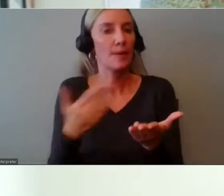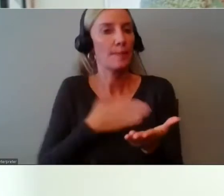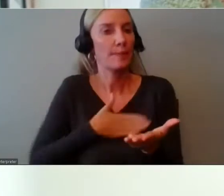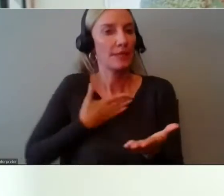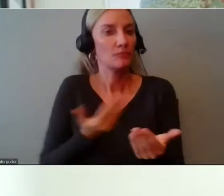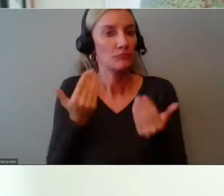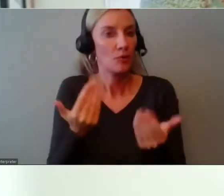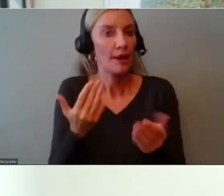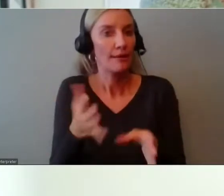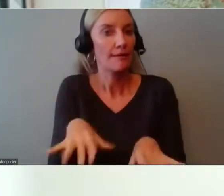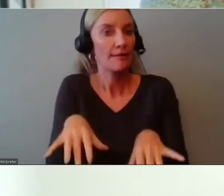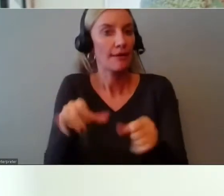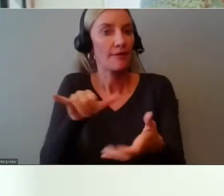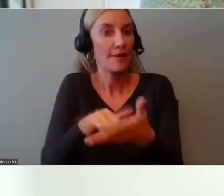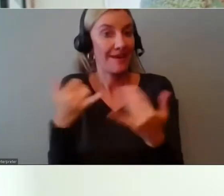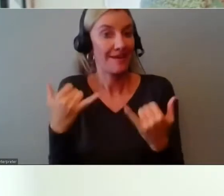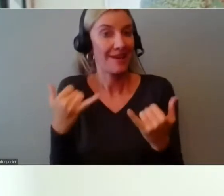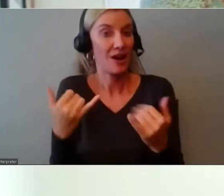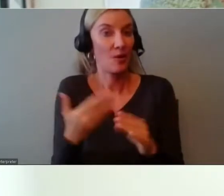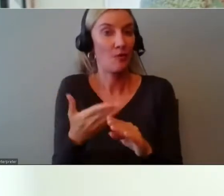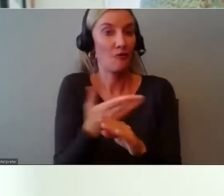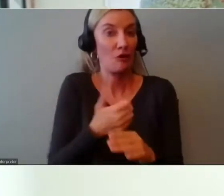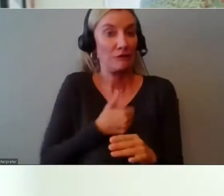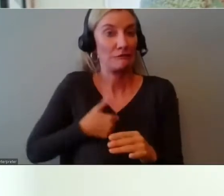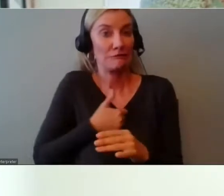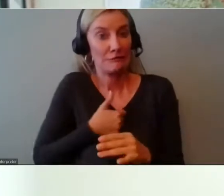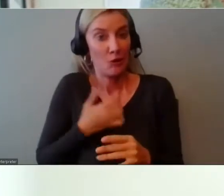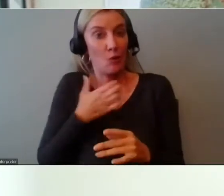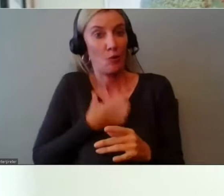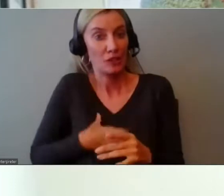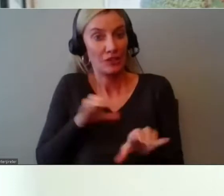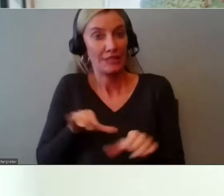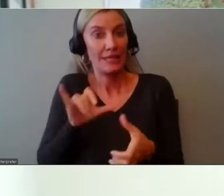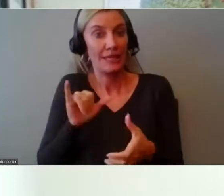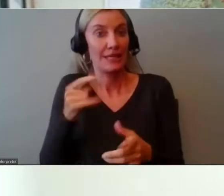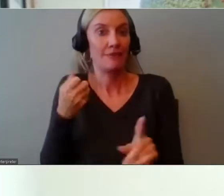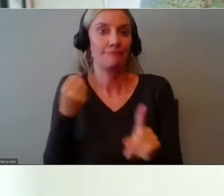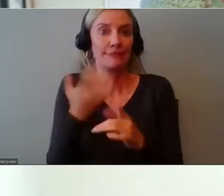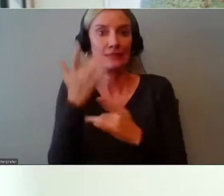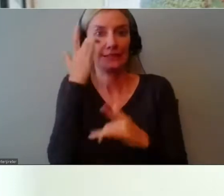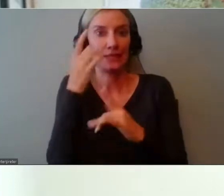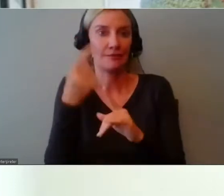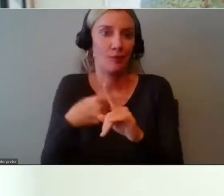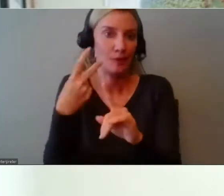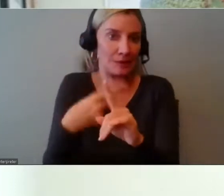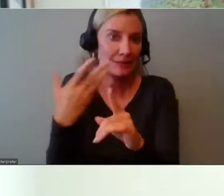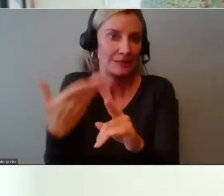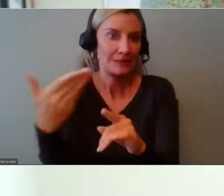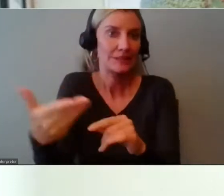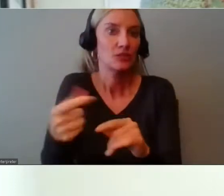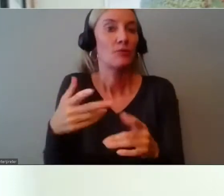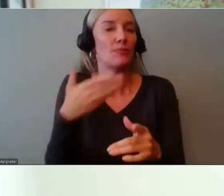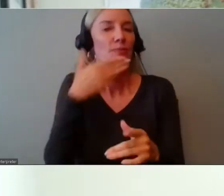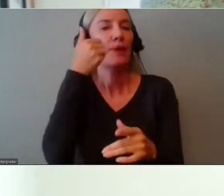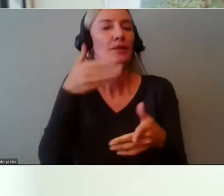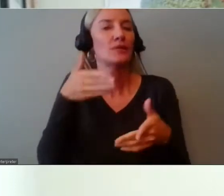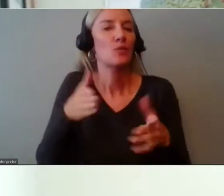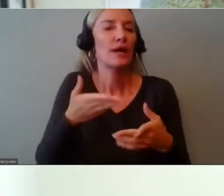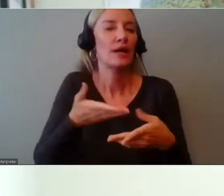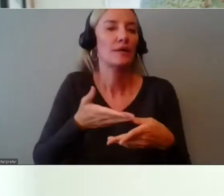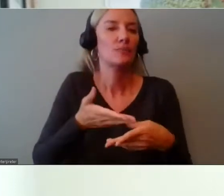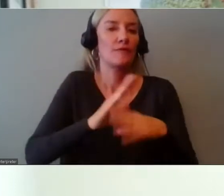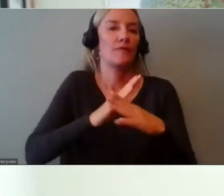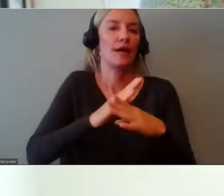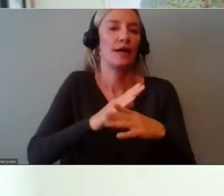before it's regretted in another month or two if you catch it. That's the best way to prevent a